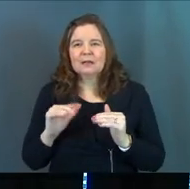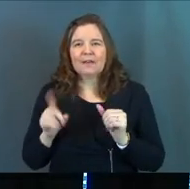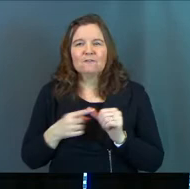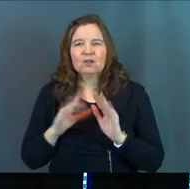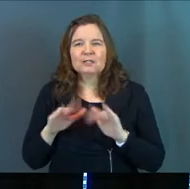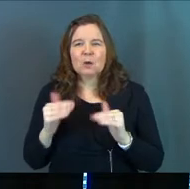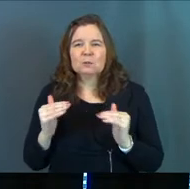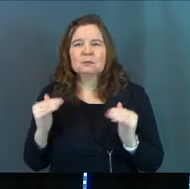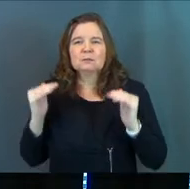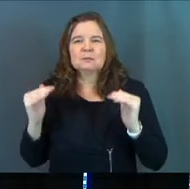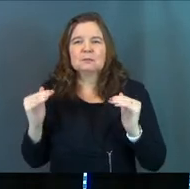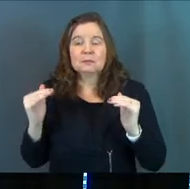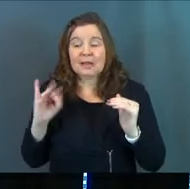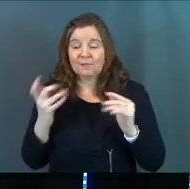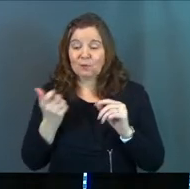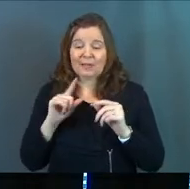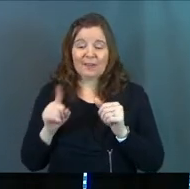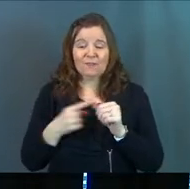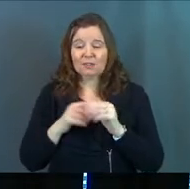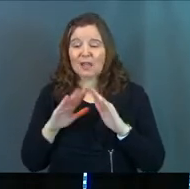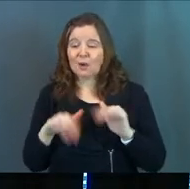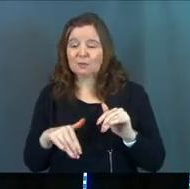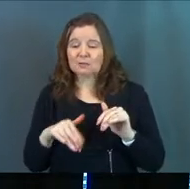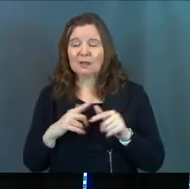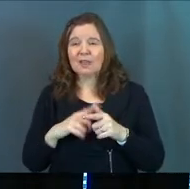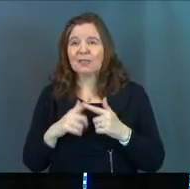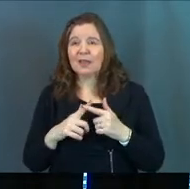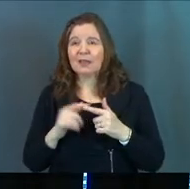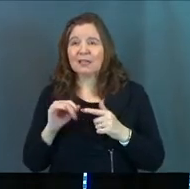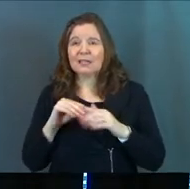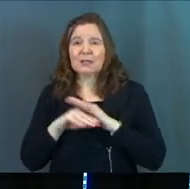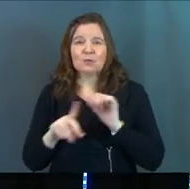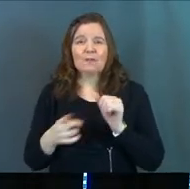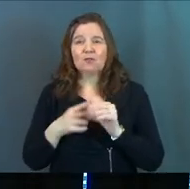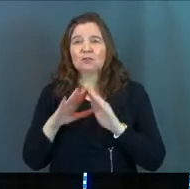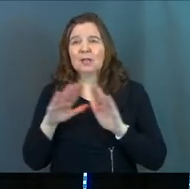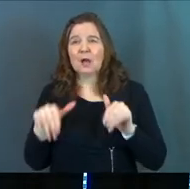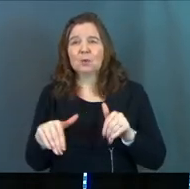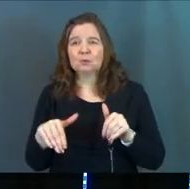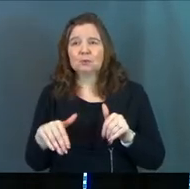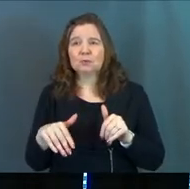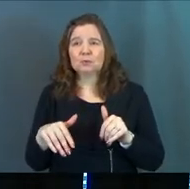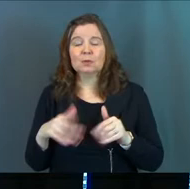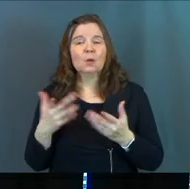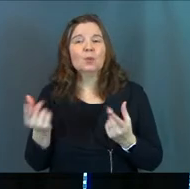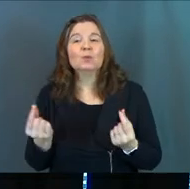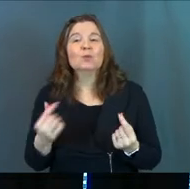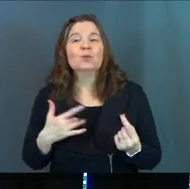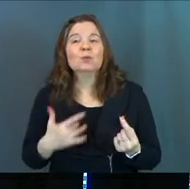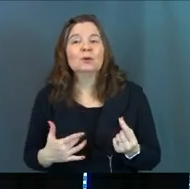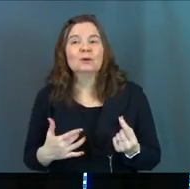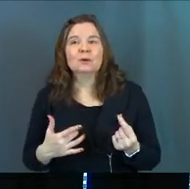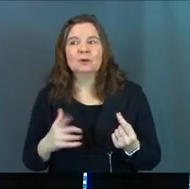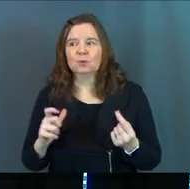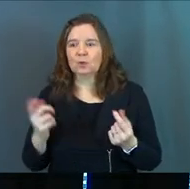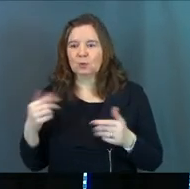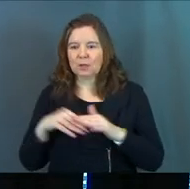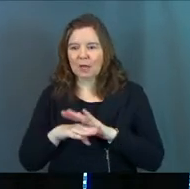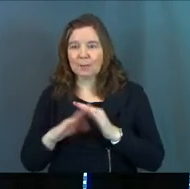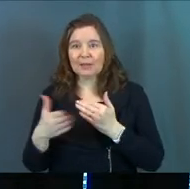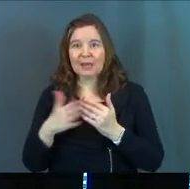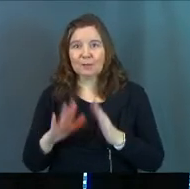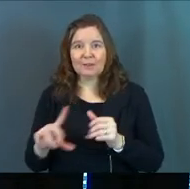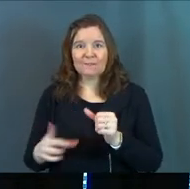first house. And if we could just get to that first house, and then you get into that first house. And what do? Well, you come into